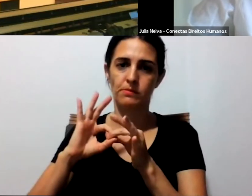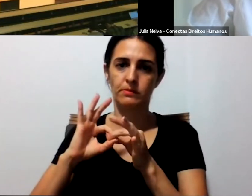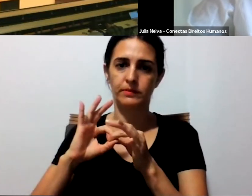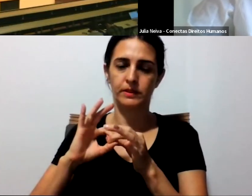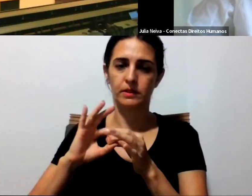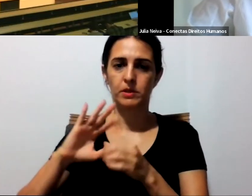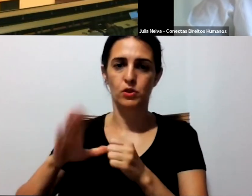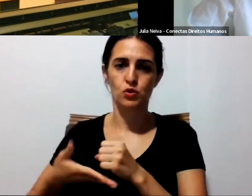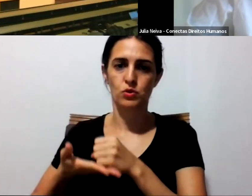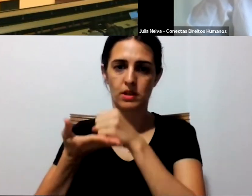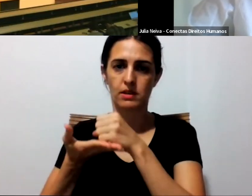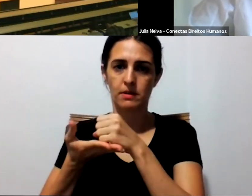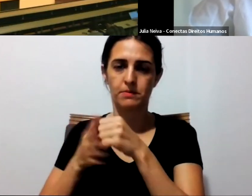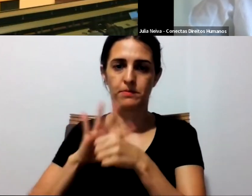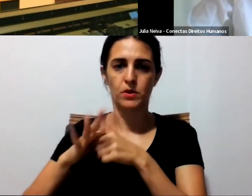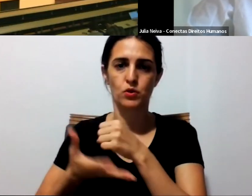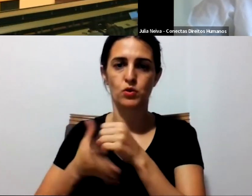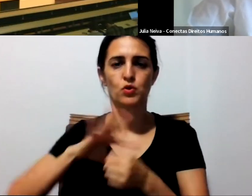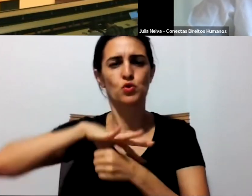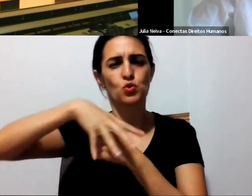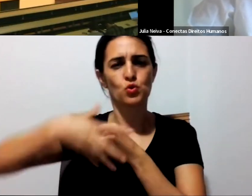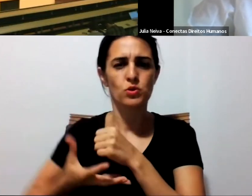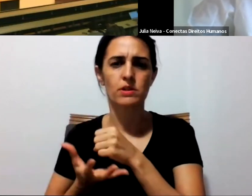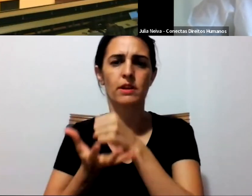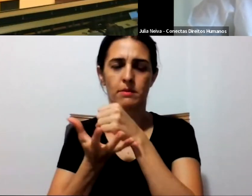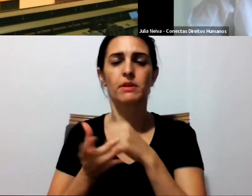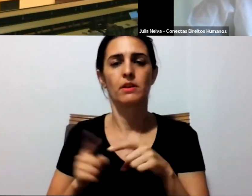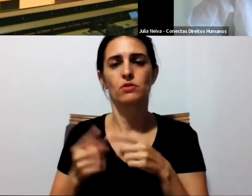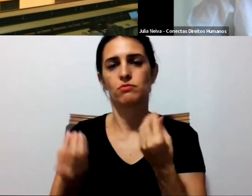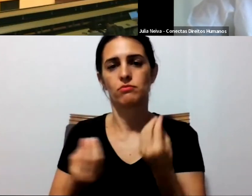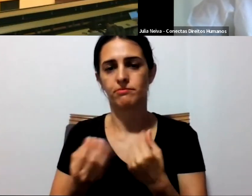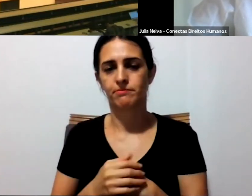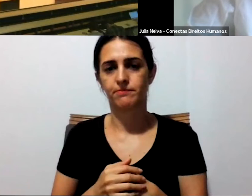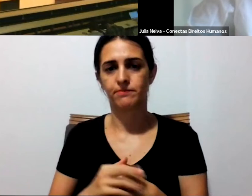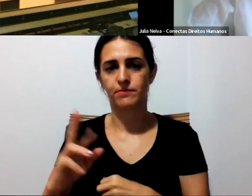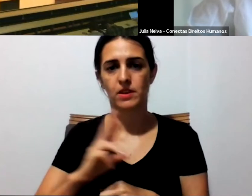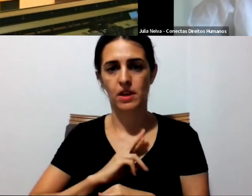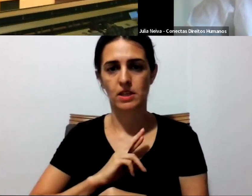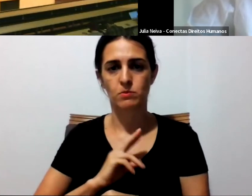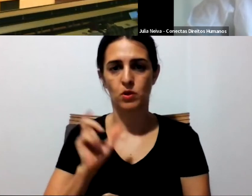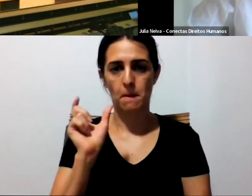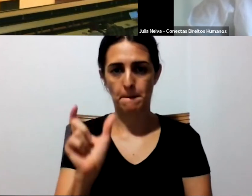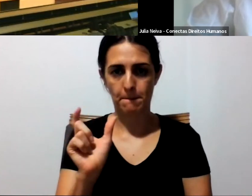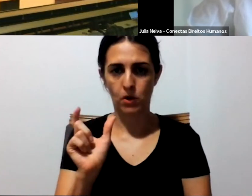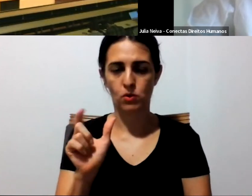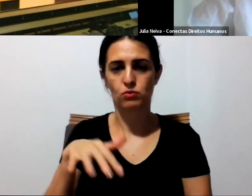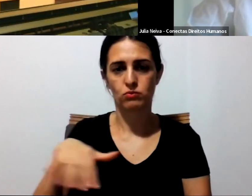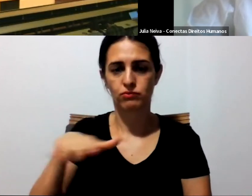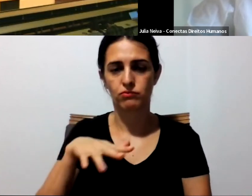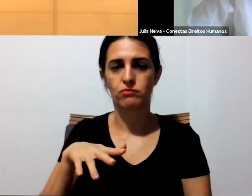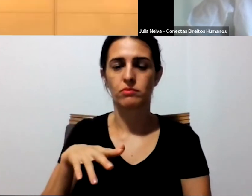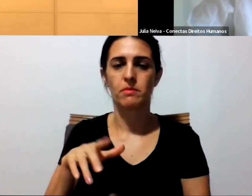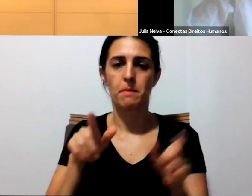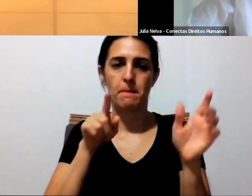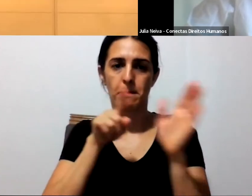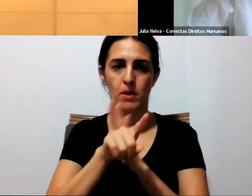part. I think this is maybe also to answer the point raised on civil society engagement. At this very